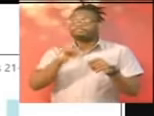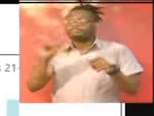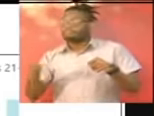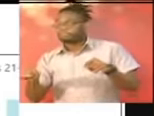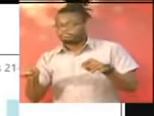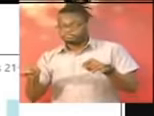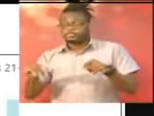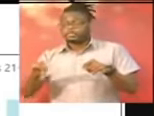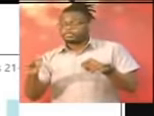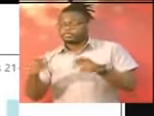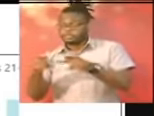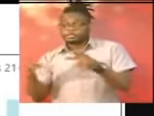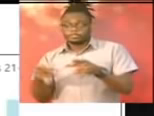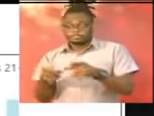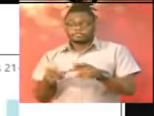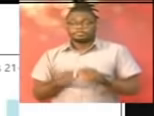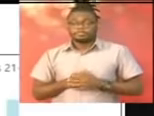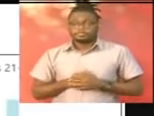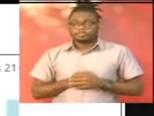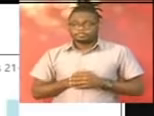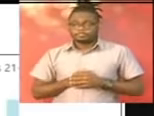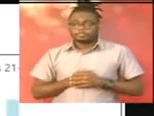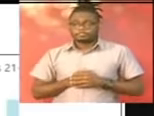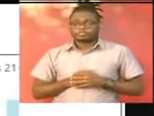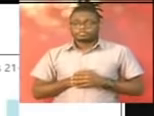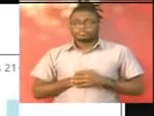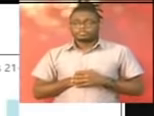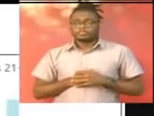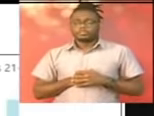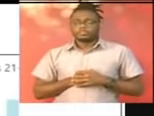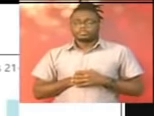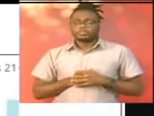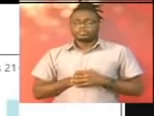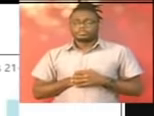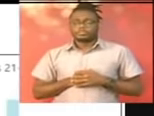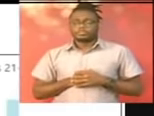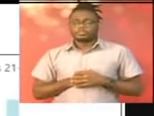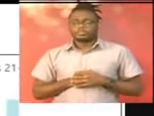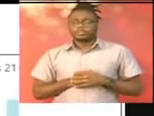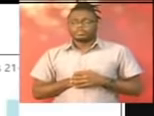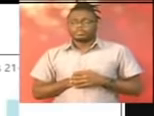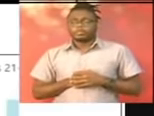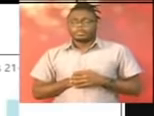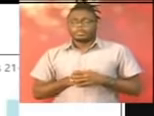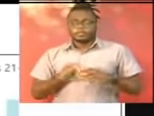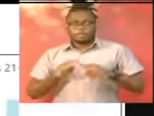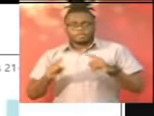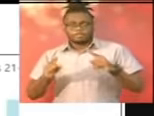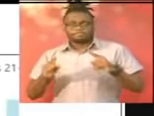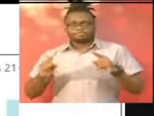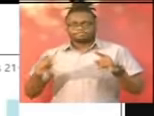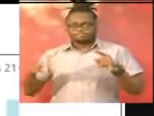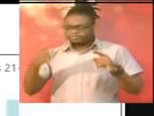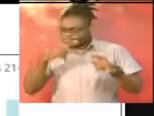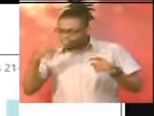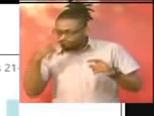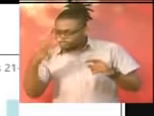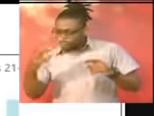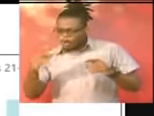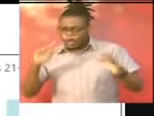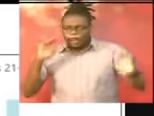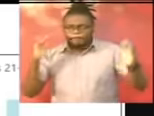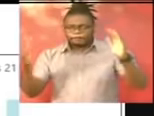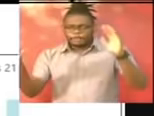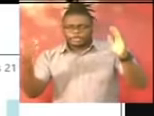22, and of course a subsequent drop in 23 compared to 22. I will point out that epidemiological